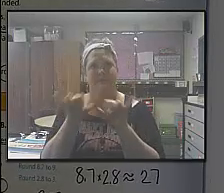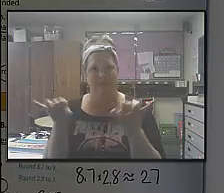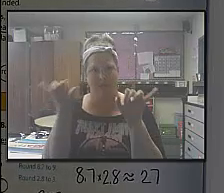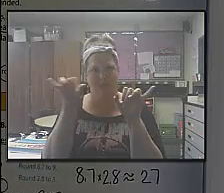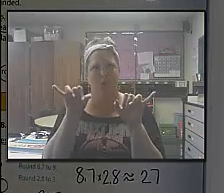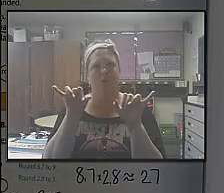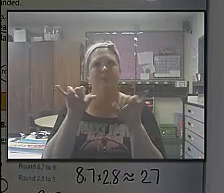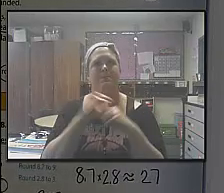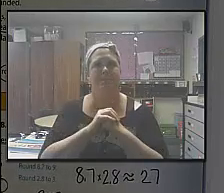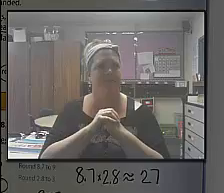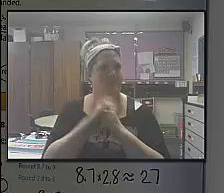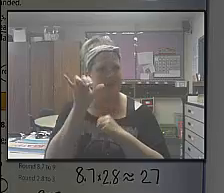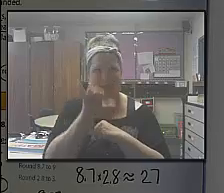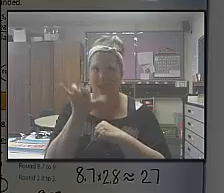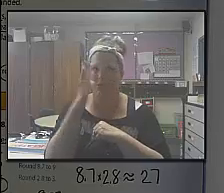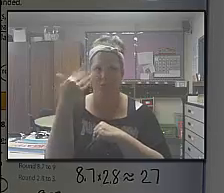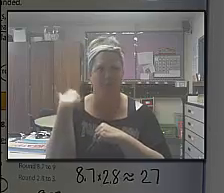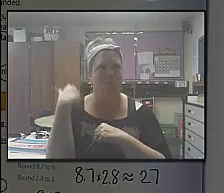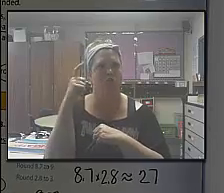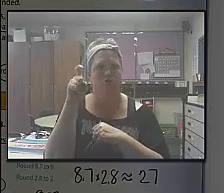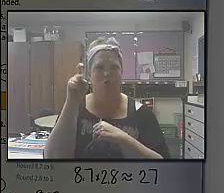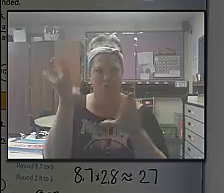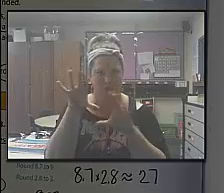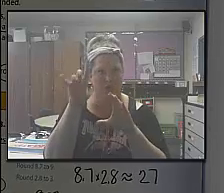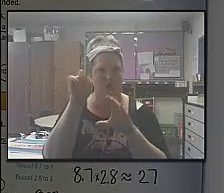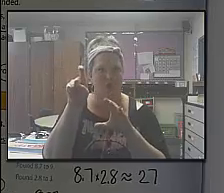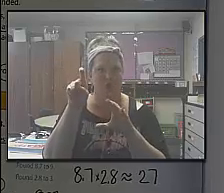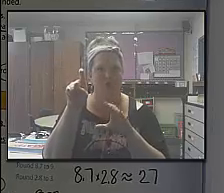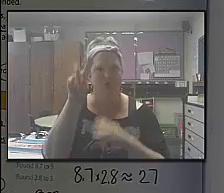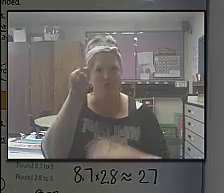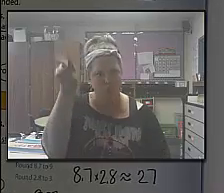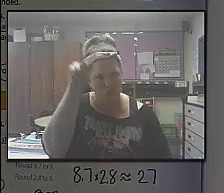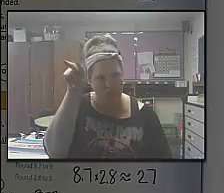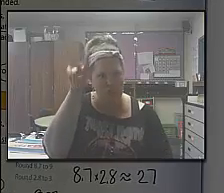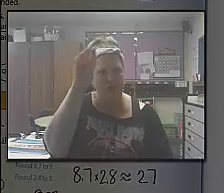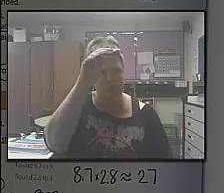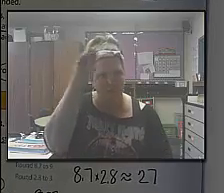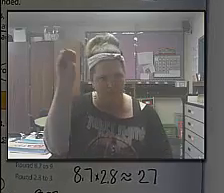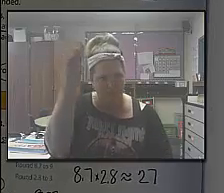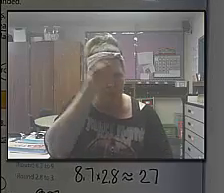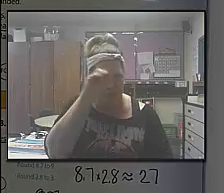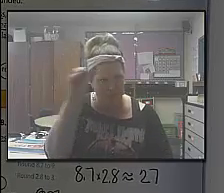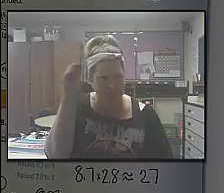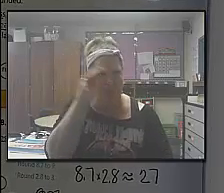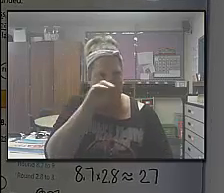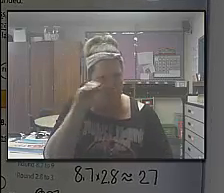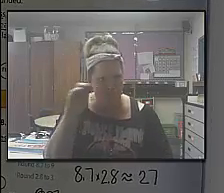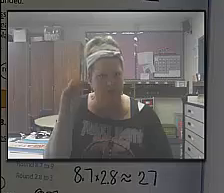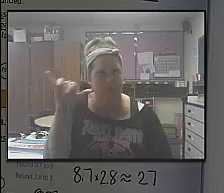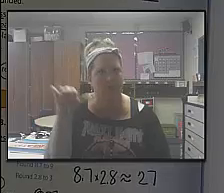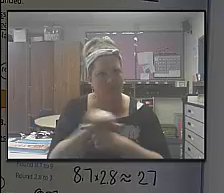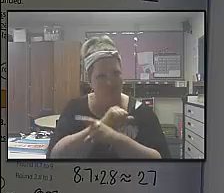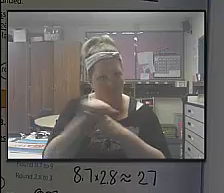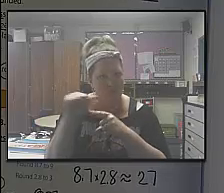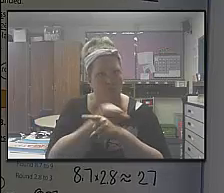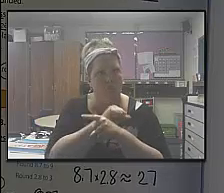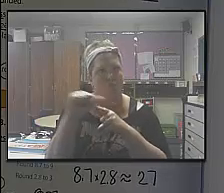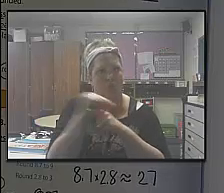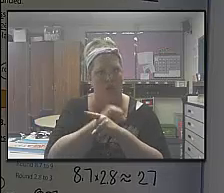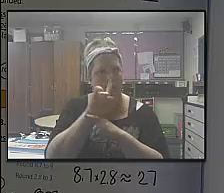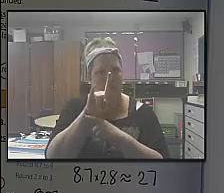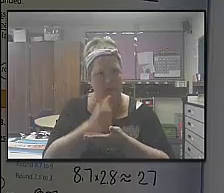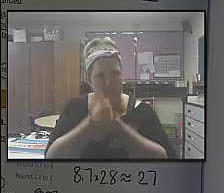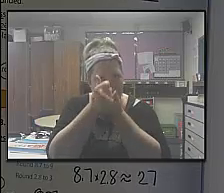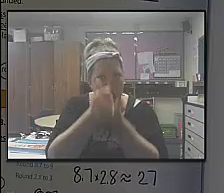same-o, same-o. So you're going to need to do these problems. Yes, I want you to fill these boxes in. This is practice. It